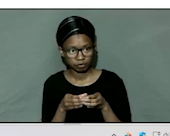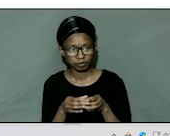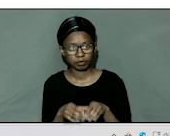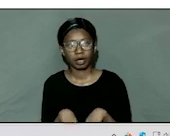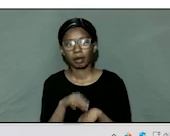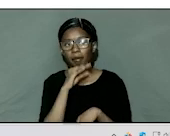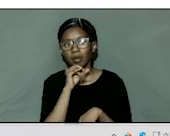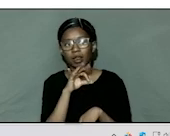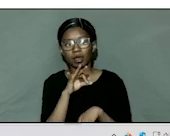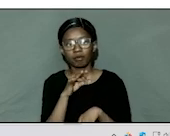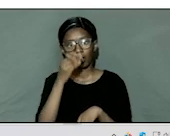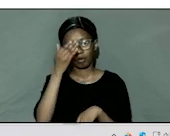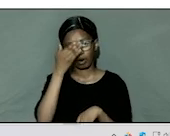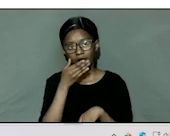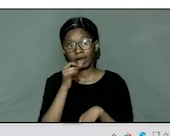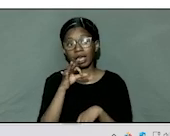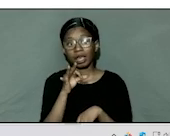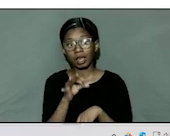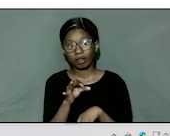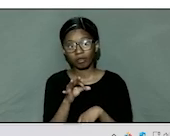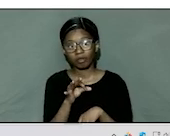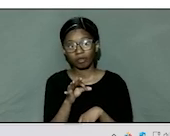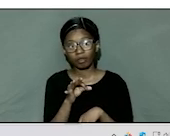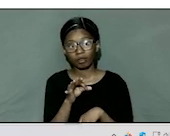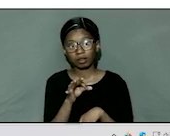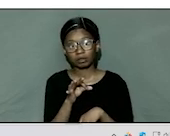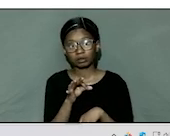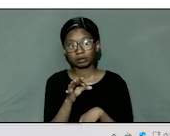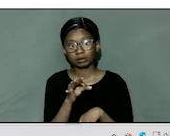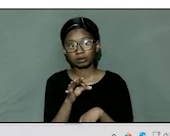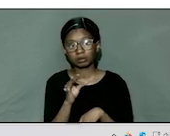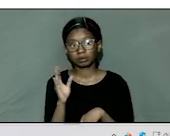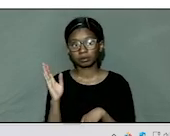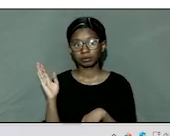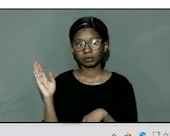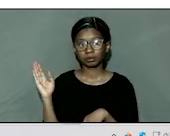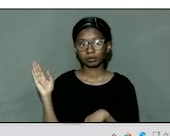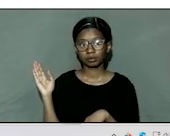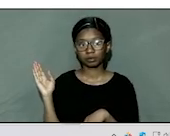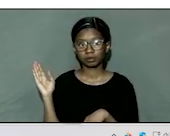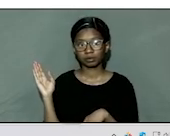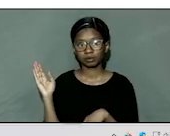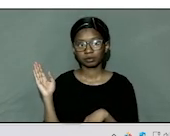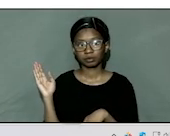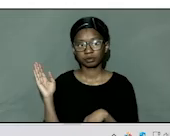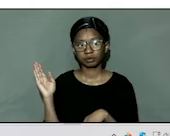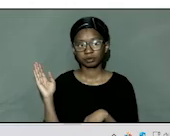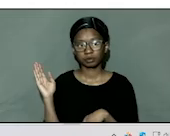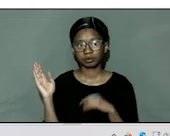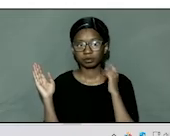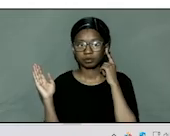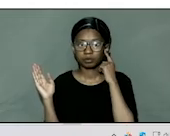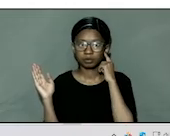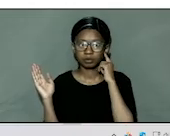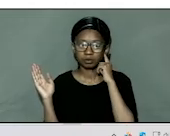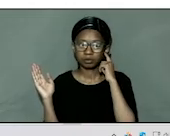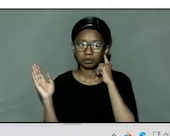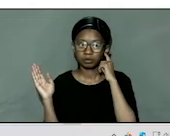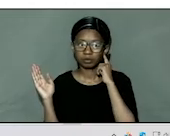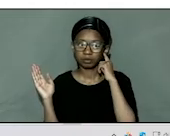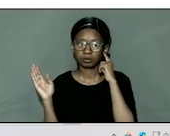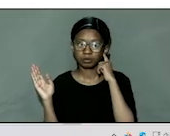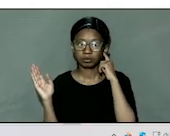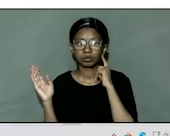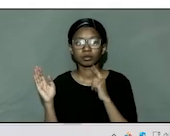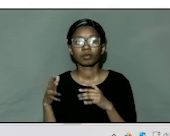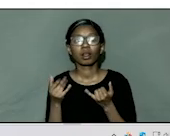the original population of the common ancestor of the small mammals of the Potos and the Lumas that existed in what? In Africa,